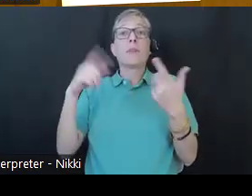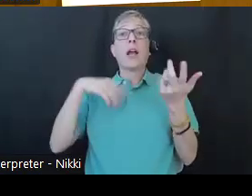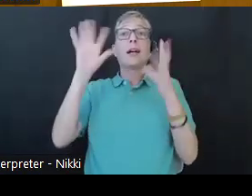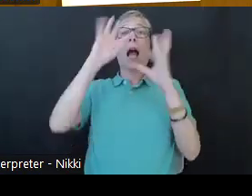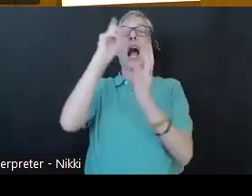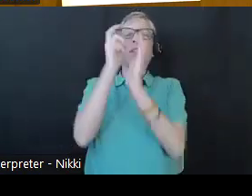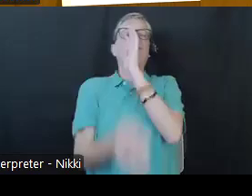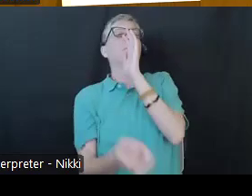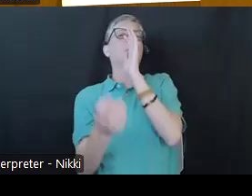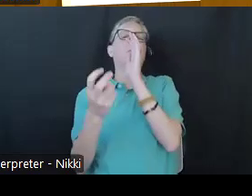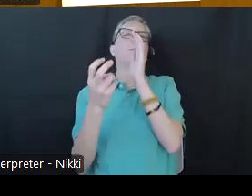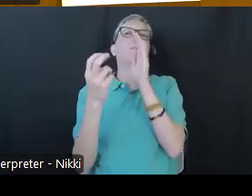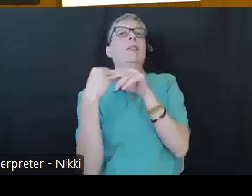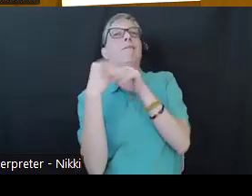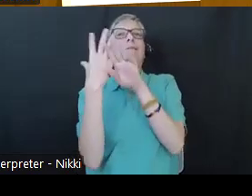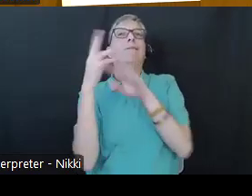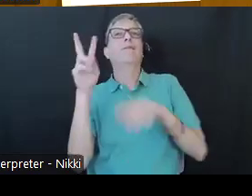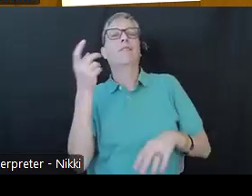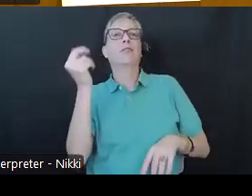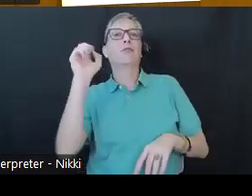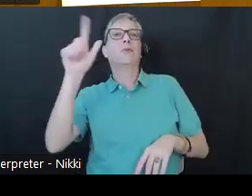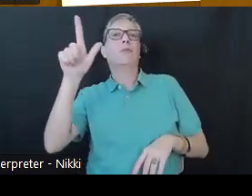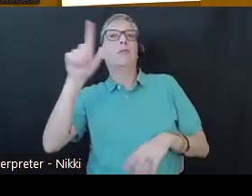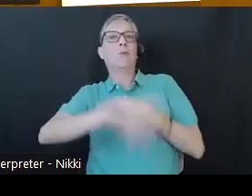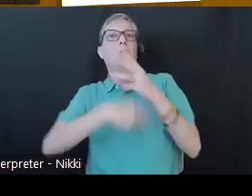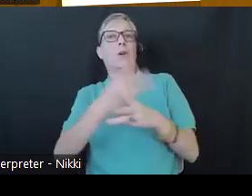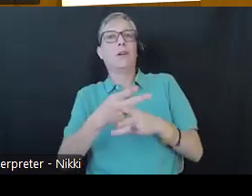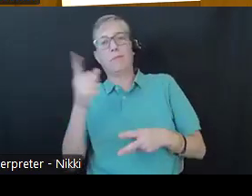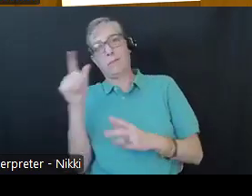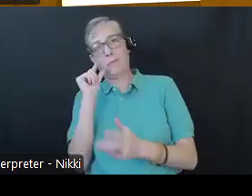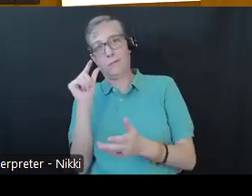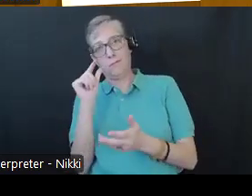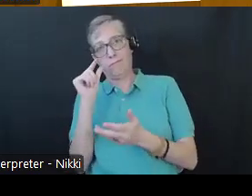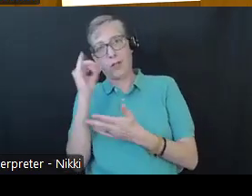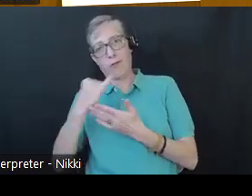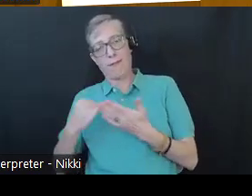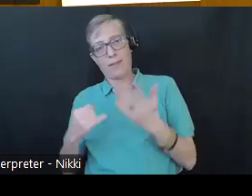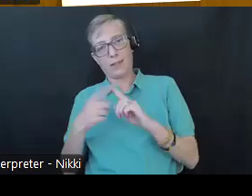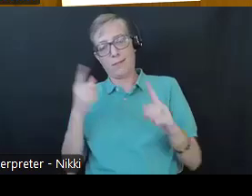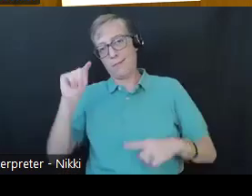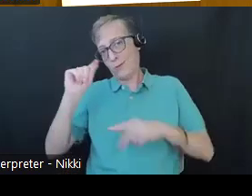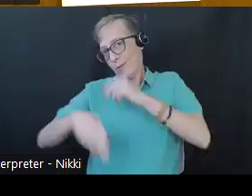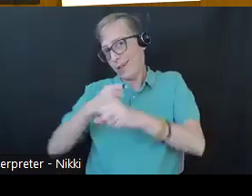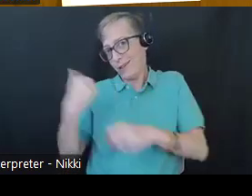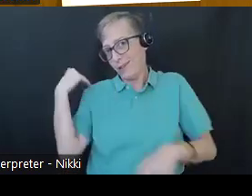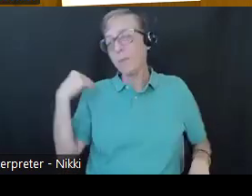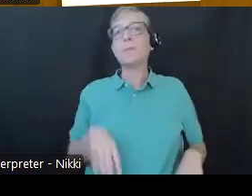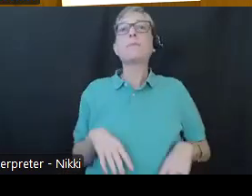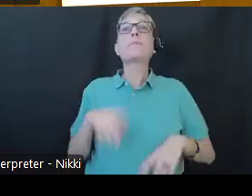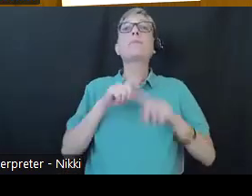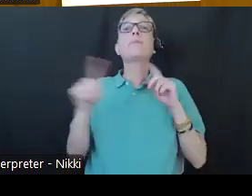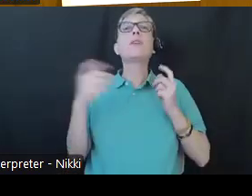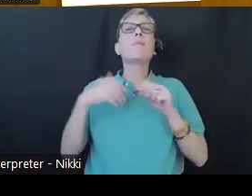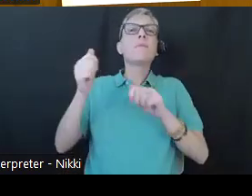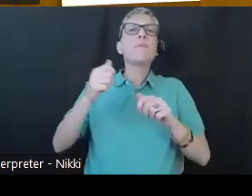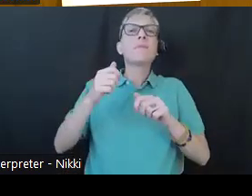we had 20 years ago, and you kind of ski down this mountain and you